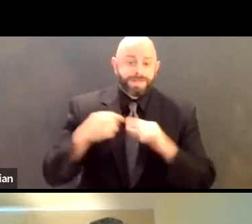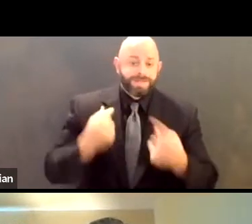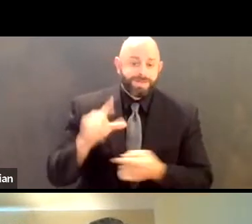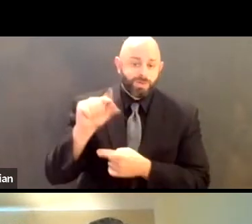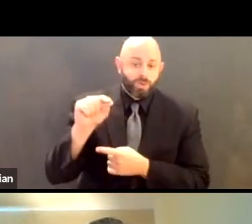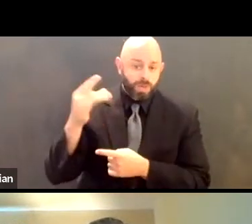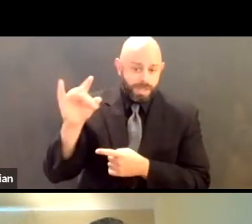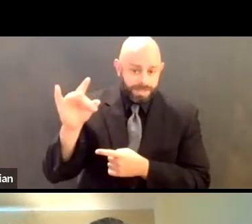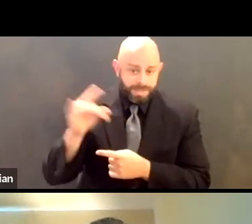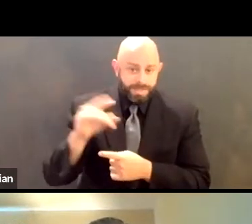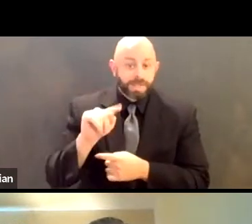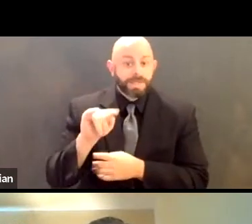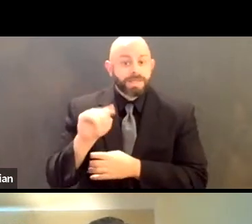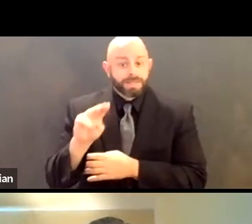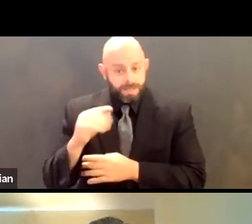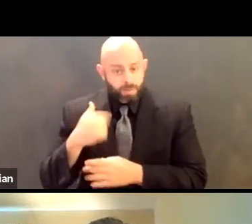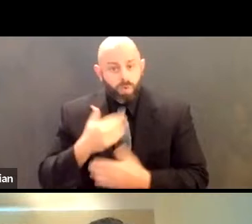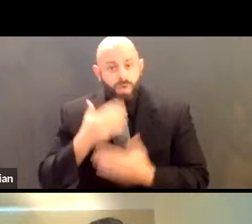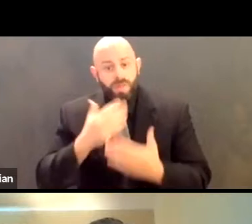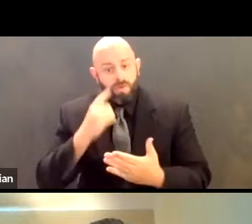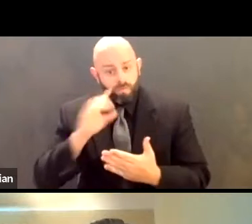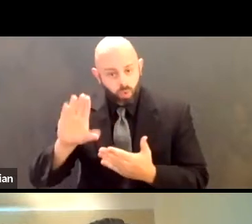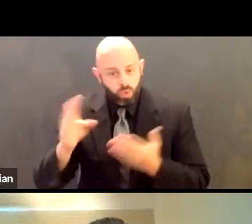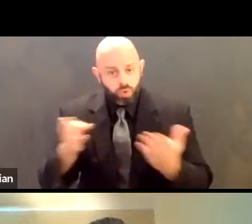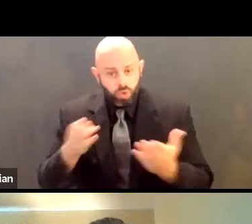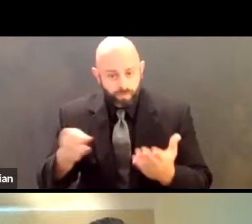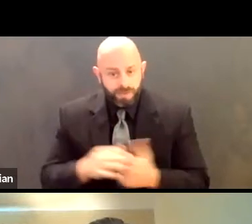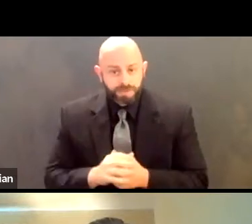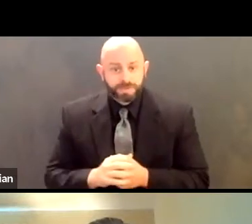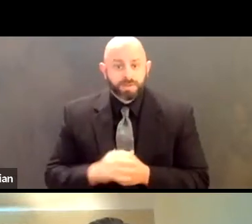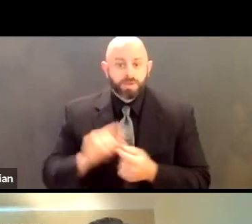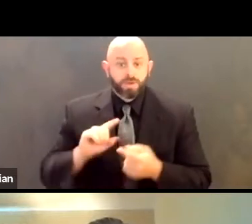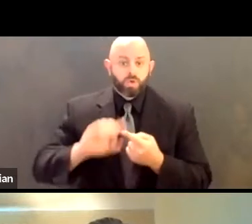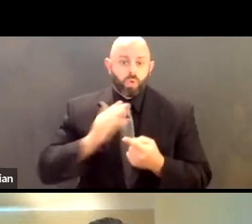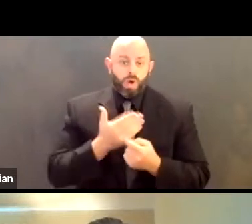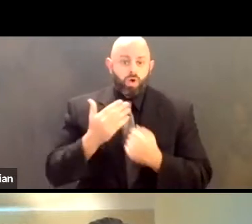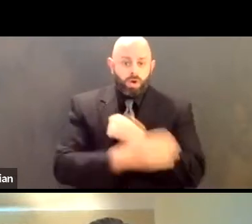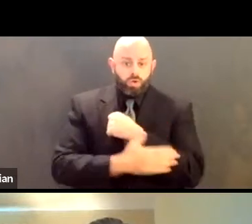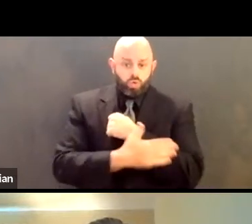2018. And Tim, we certainly thank you for your service to our country.